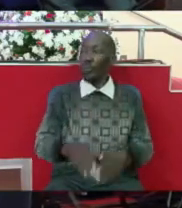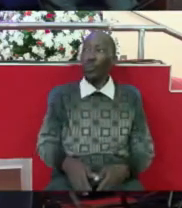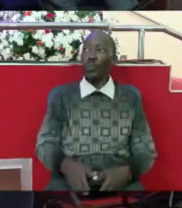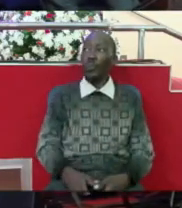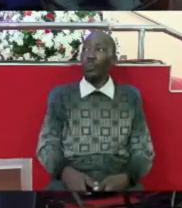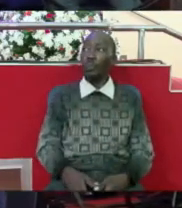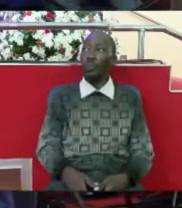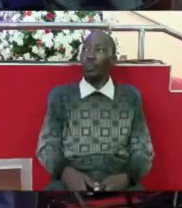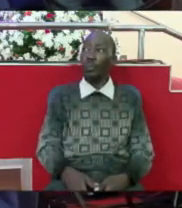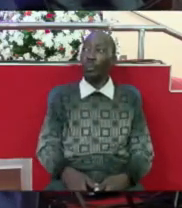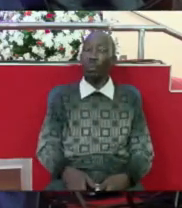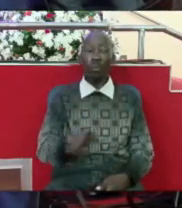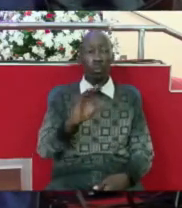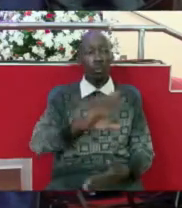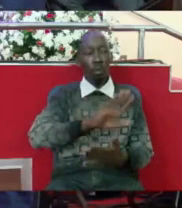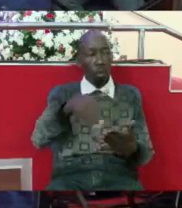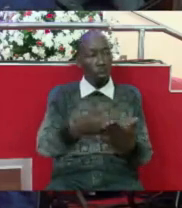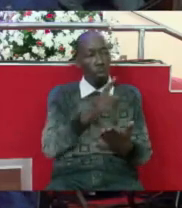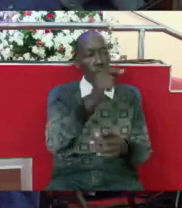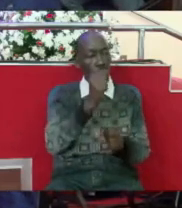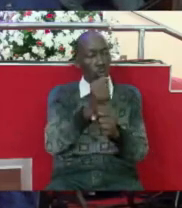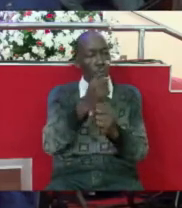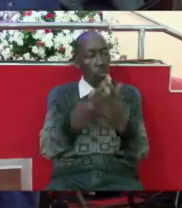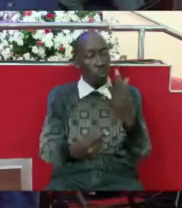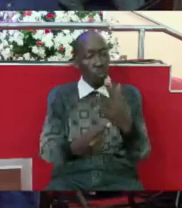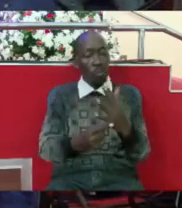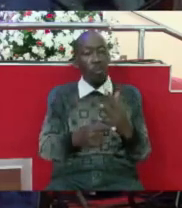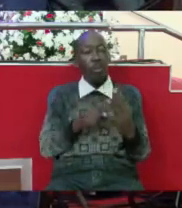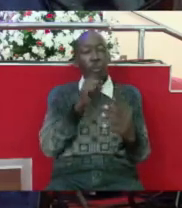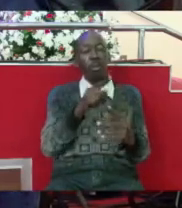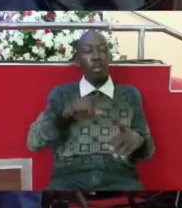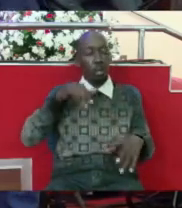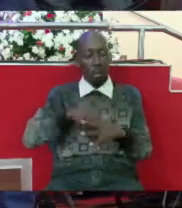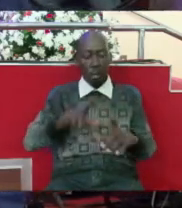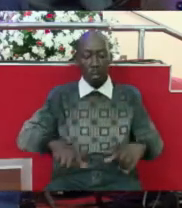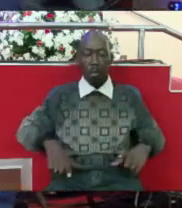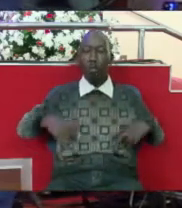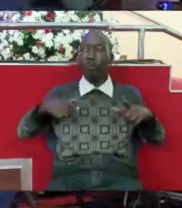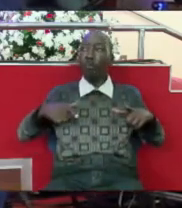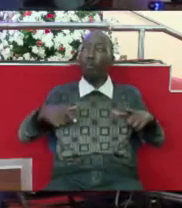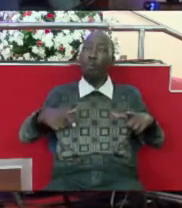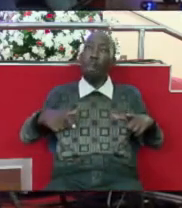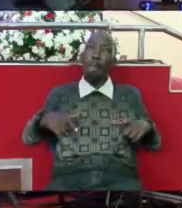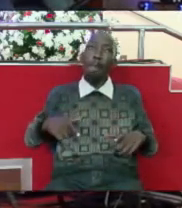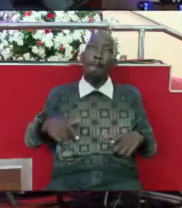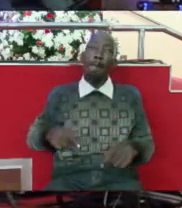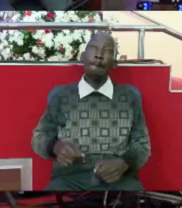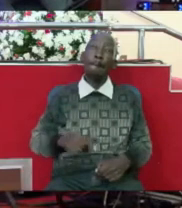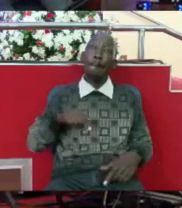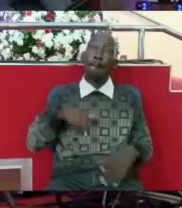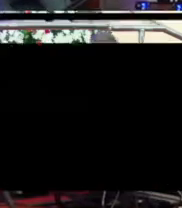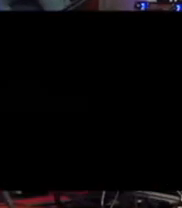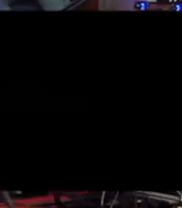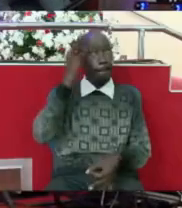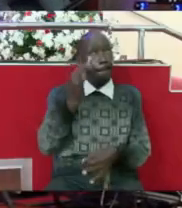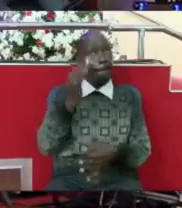yake. So all you're doing in believing. Yani kile ambacho unafanya kwa kuamini.